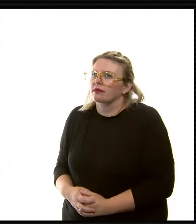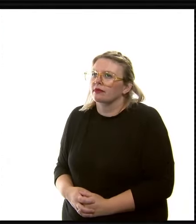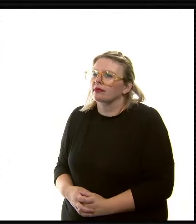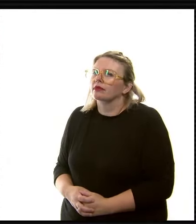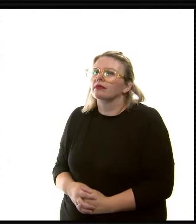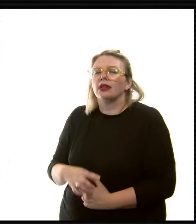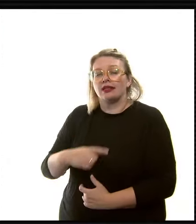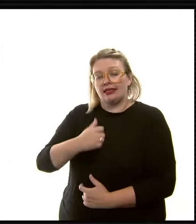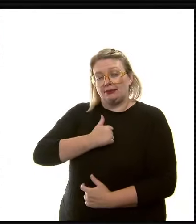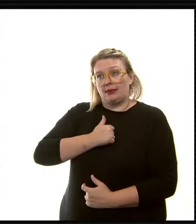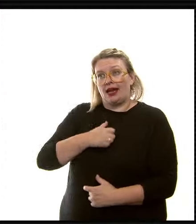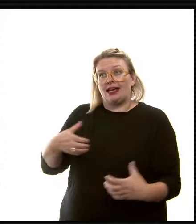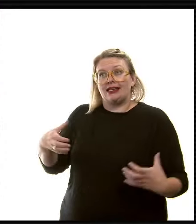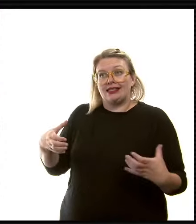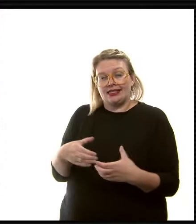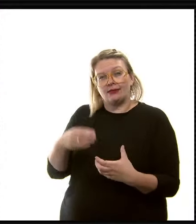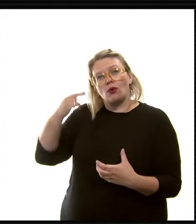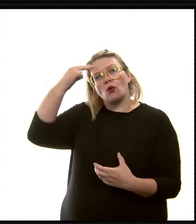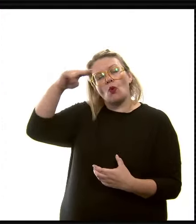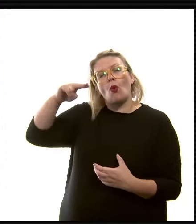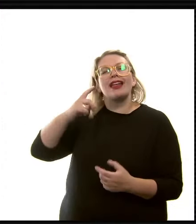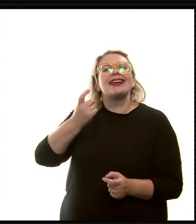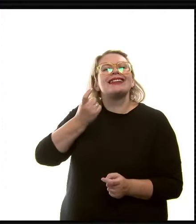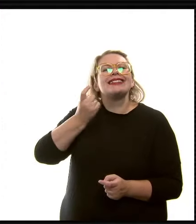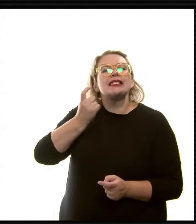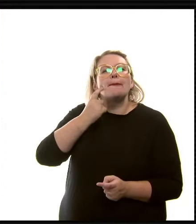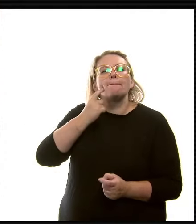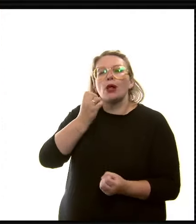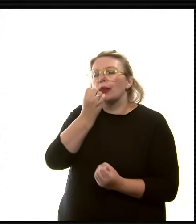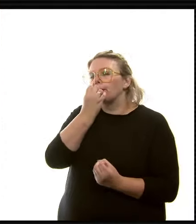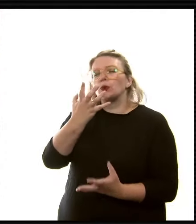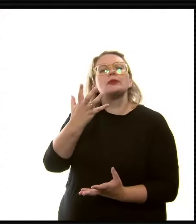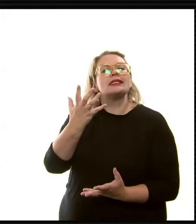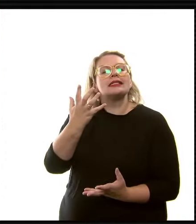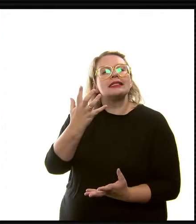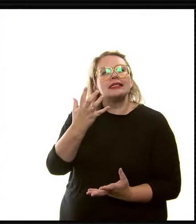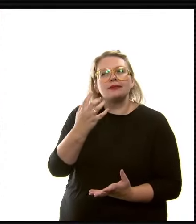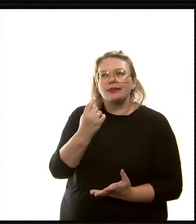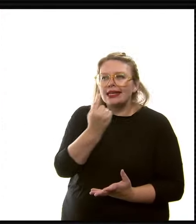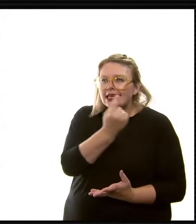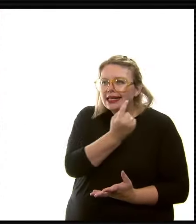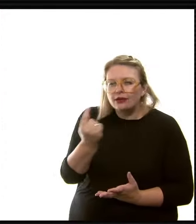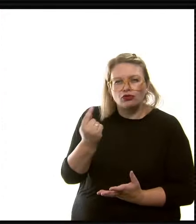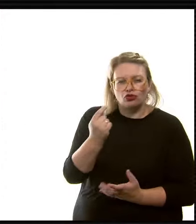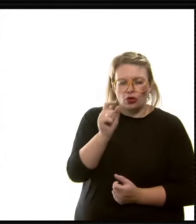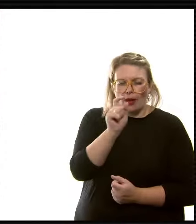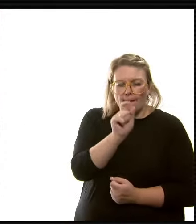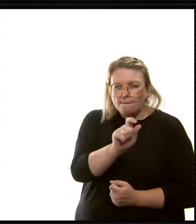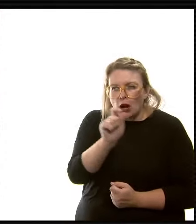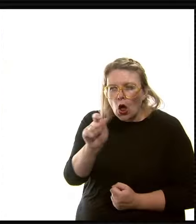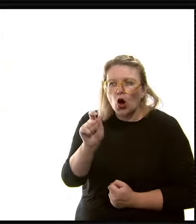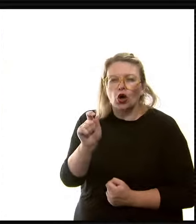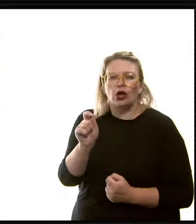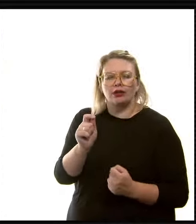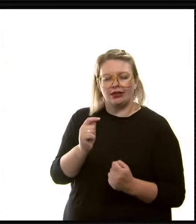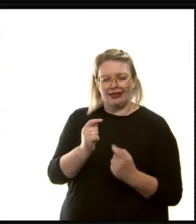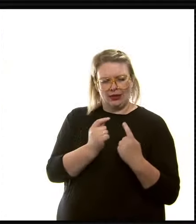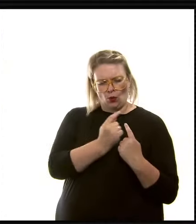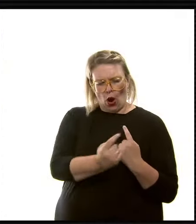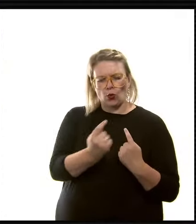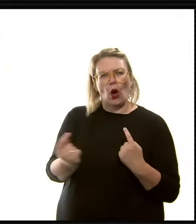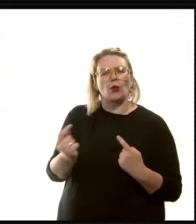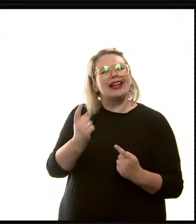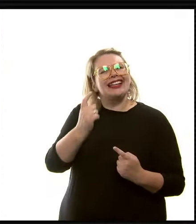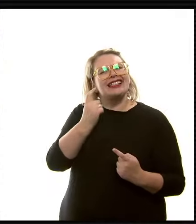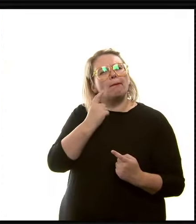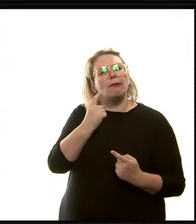Minecraft team call the simple beauty. So like each Minecraft block and each Lego brick are quite simple by design, and then